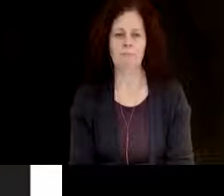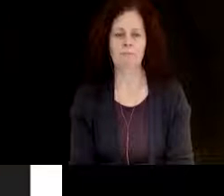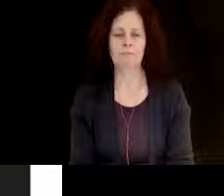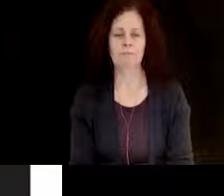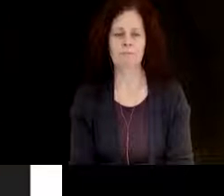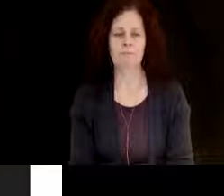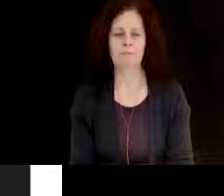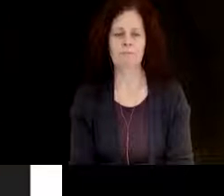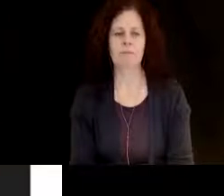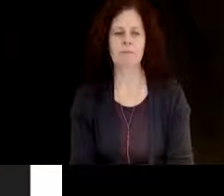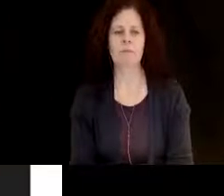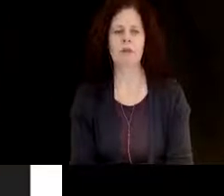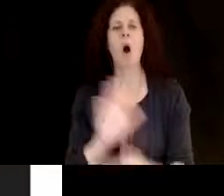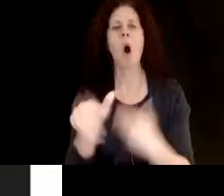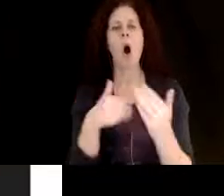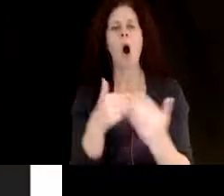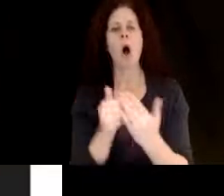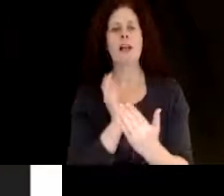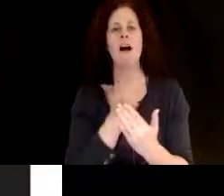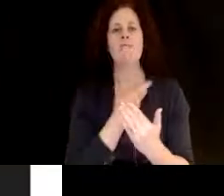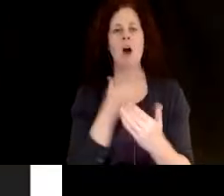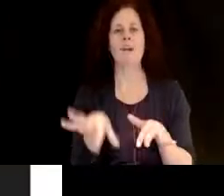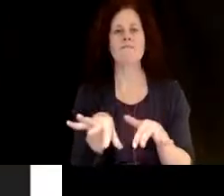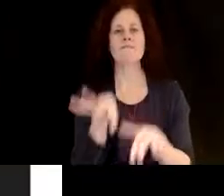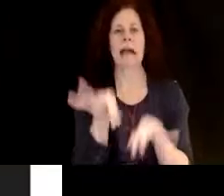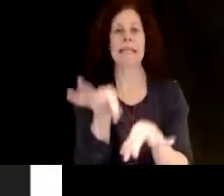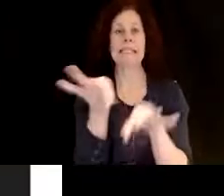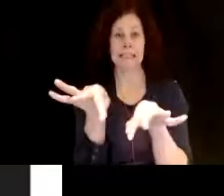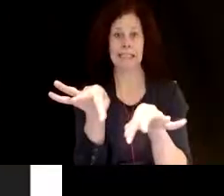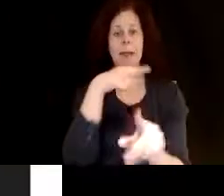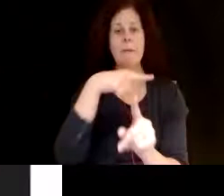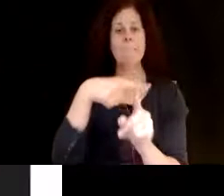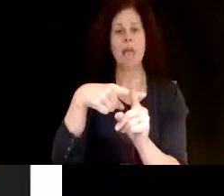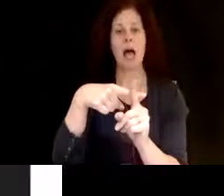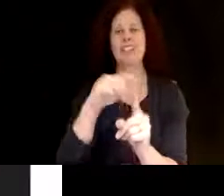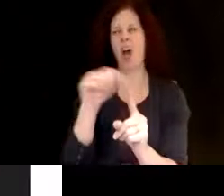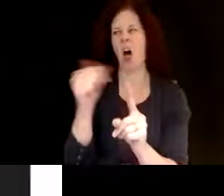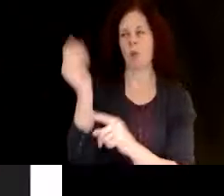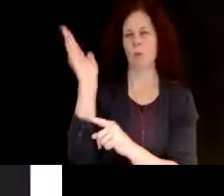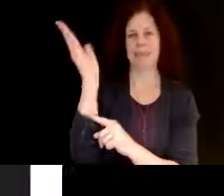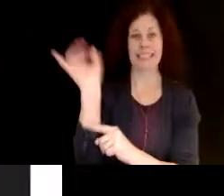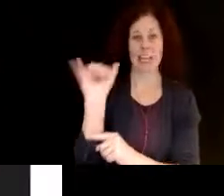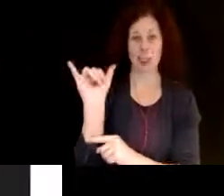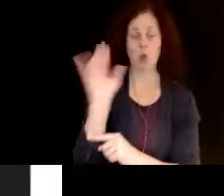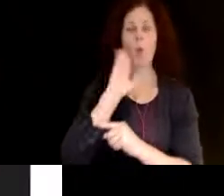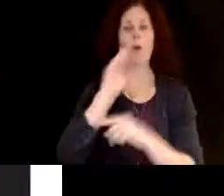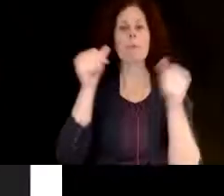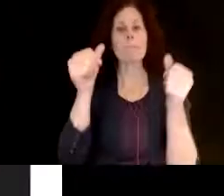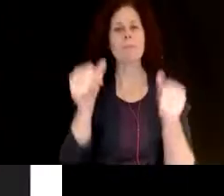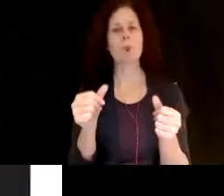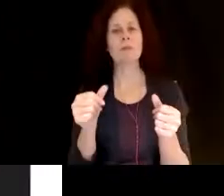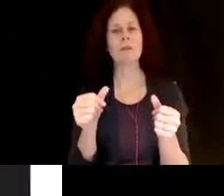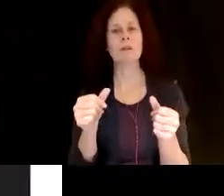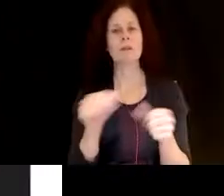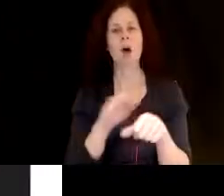findings and other presentations as well, these are being made available on a dynamic web tool that